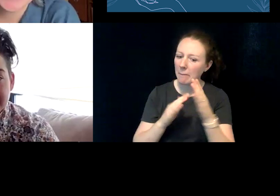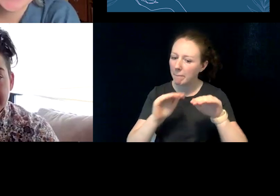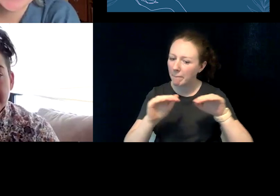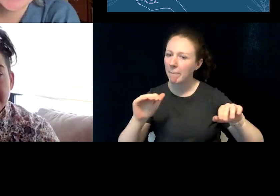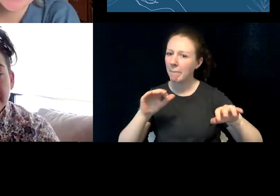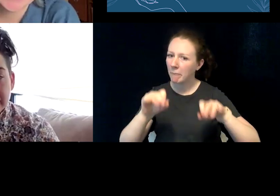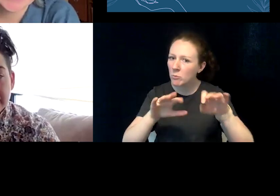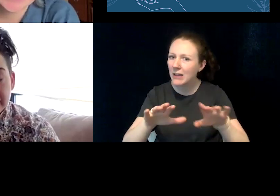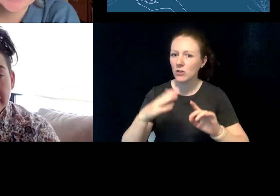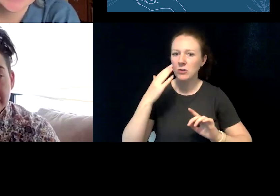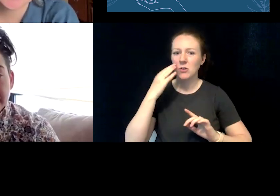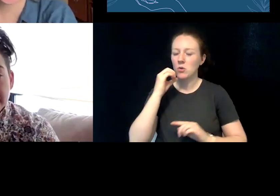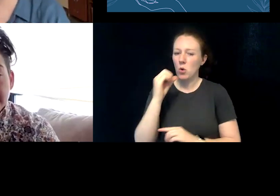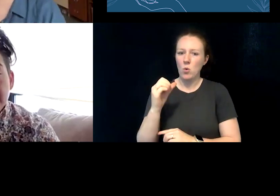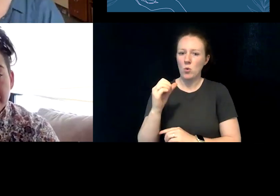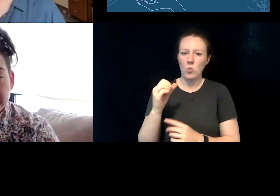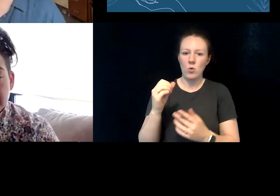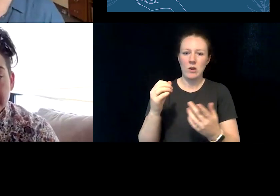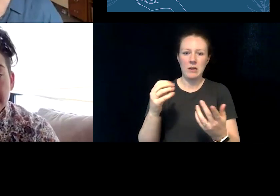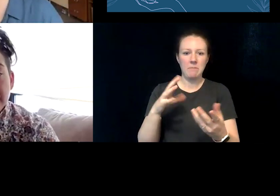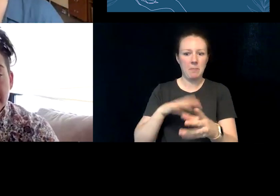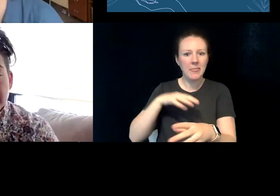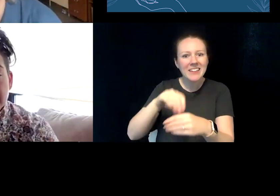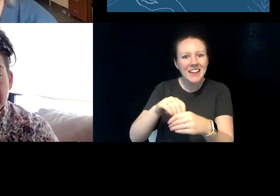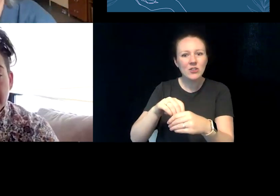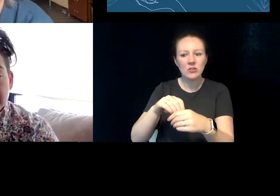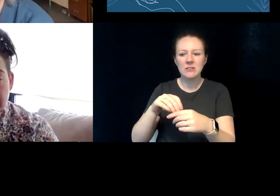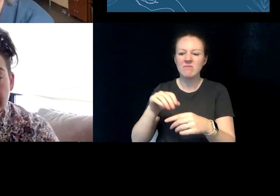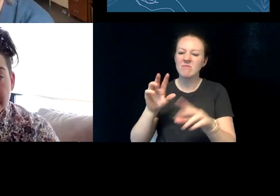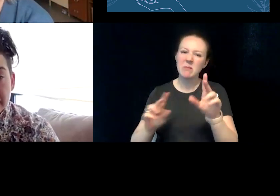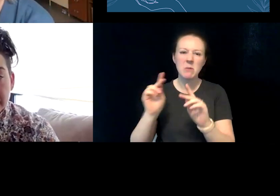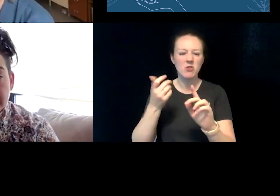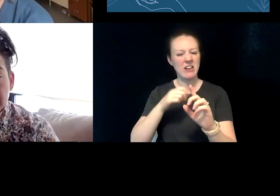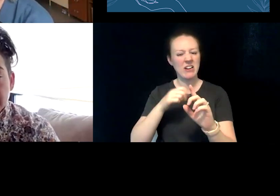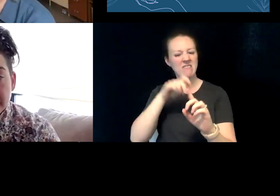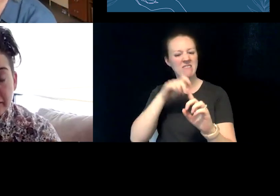but don't engage with trolls, or